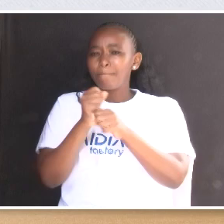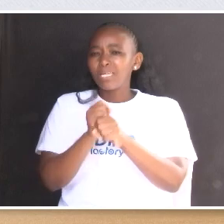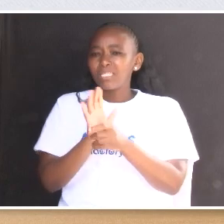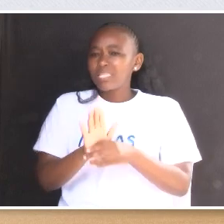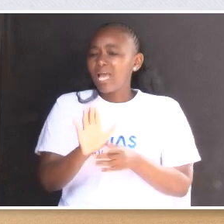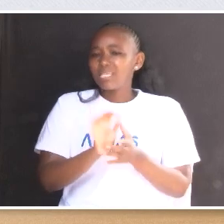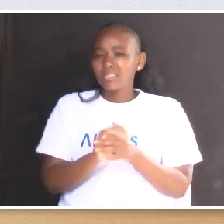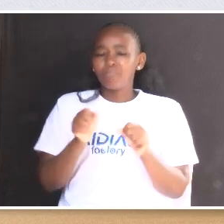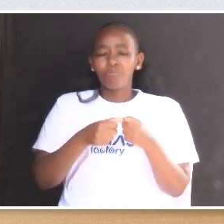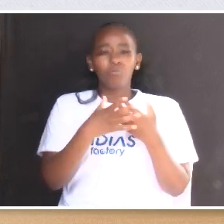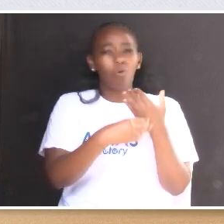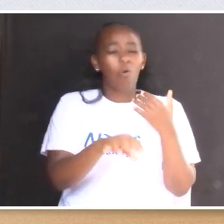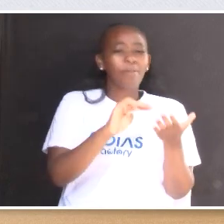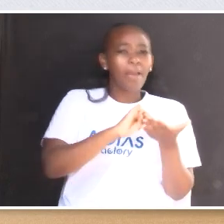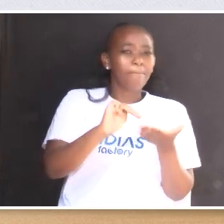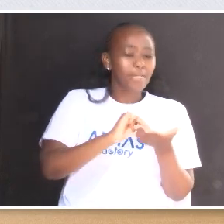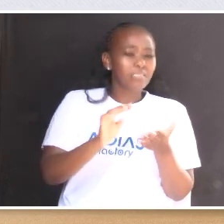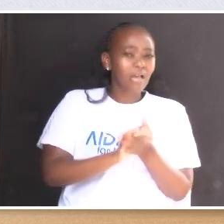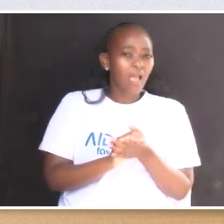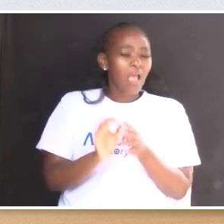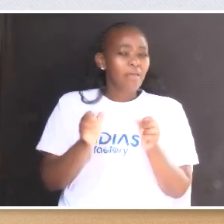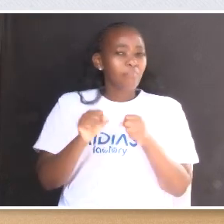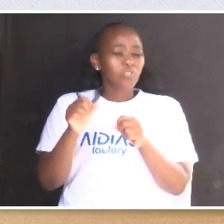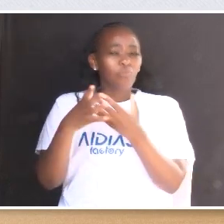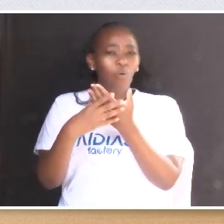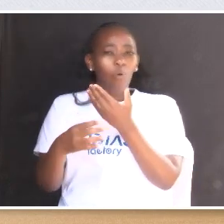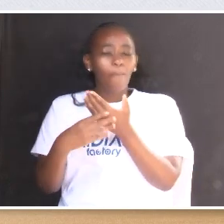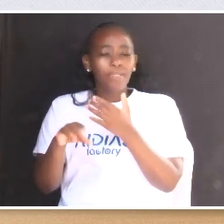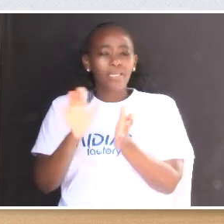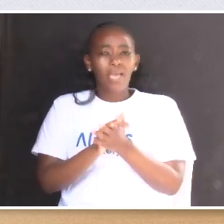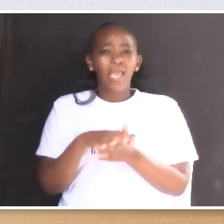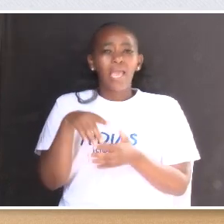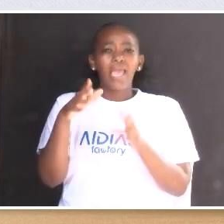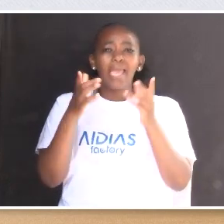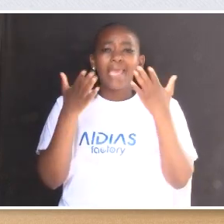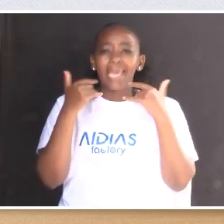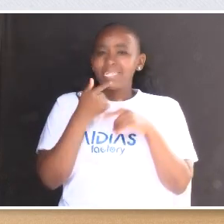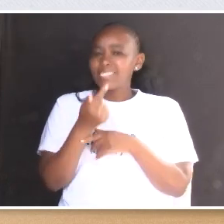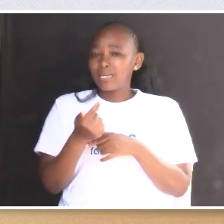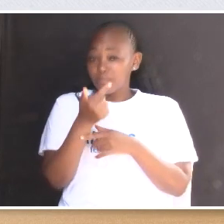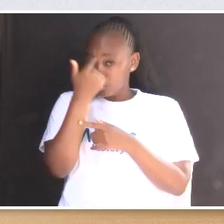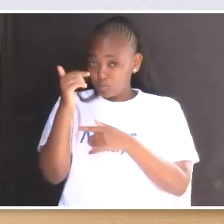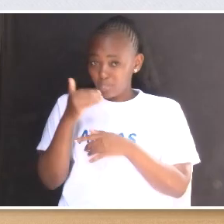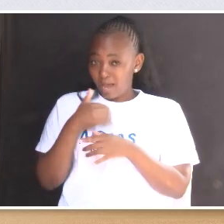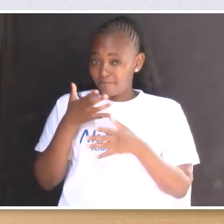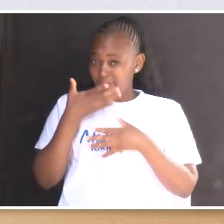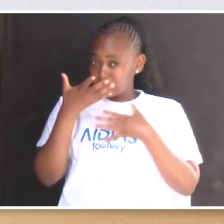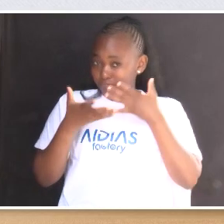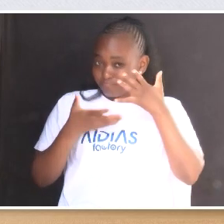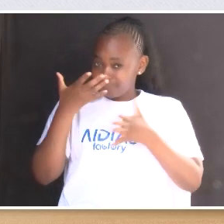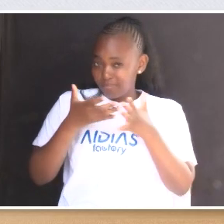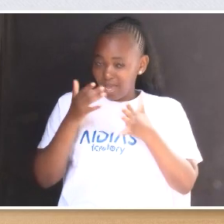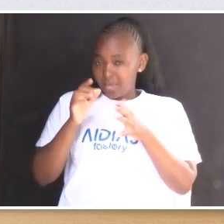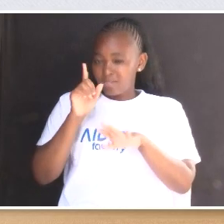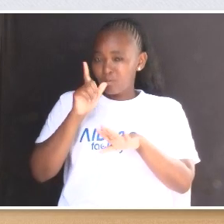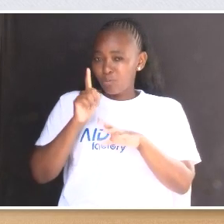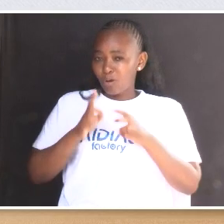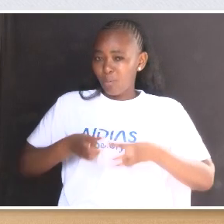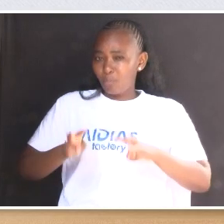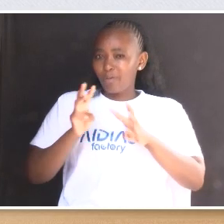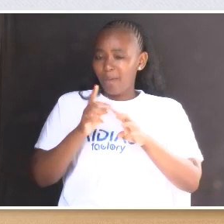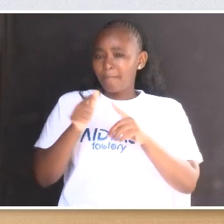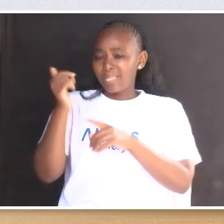copy M-Pesa, huwezi copy ile Airtel or any other bank, because they have expressed it in a certain way. But